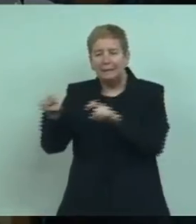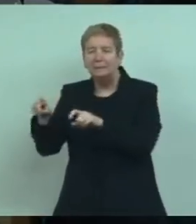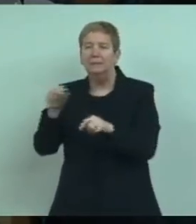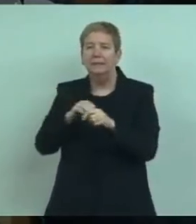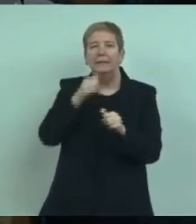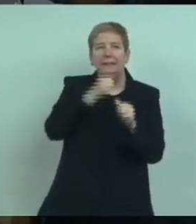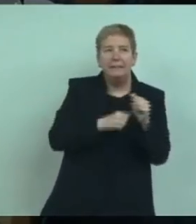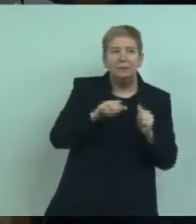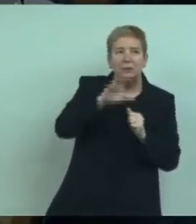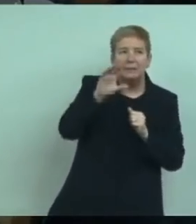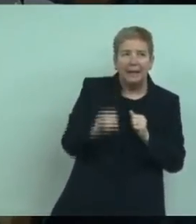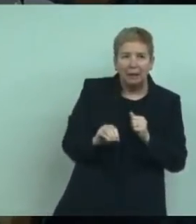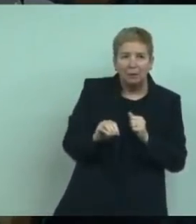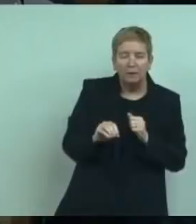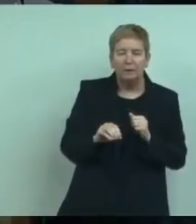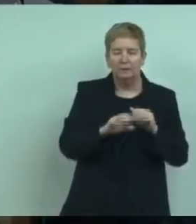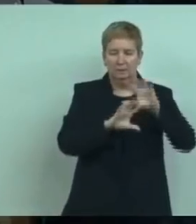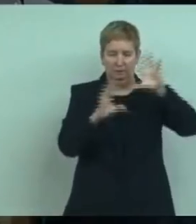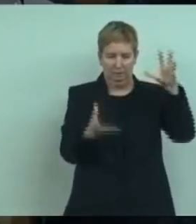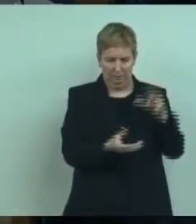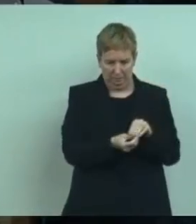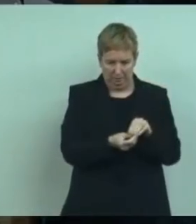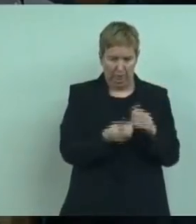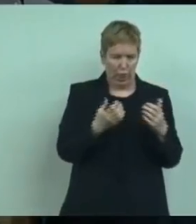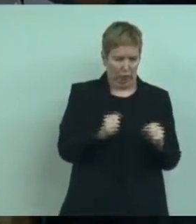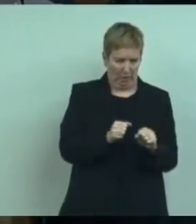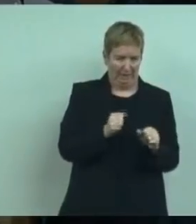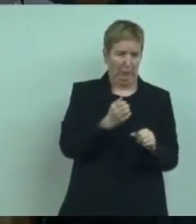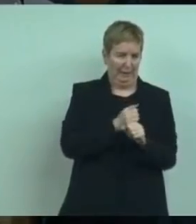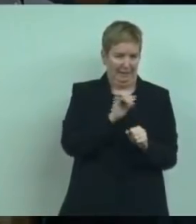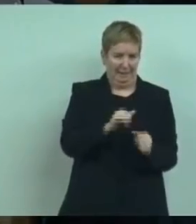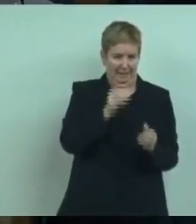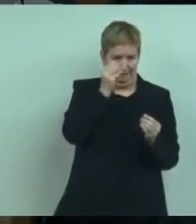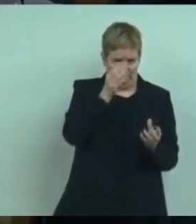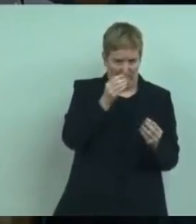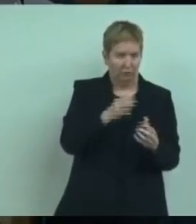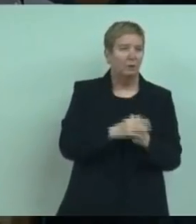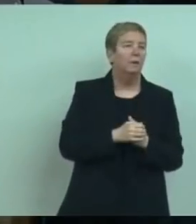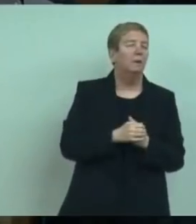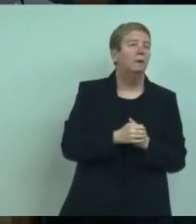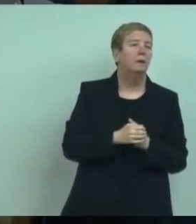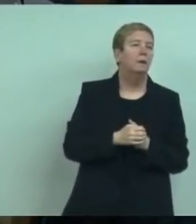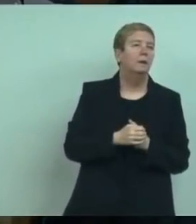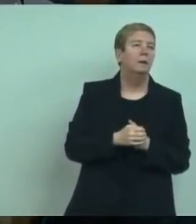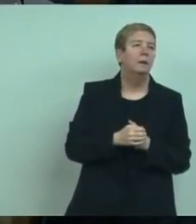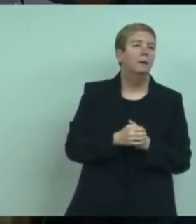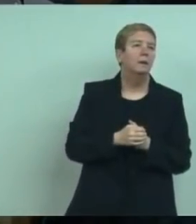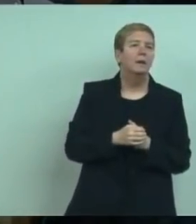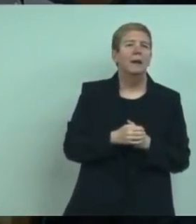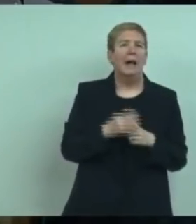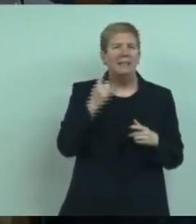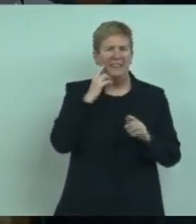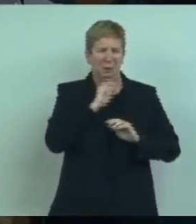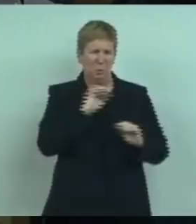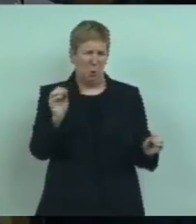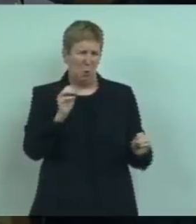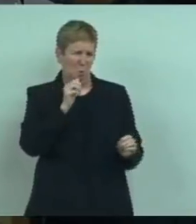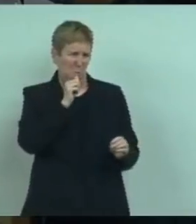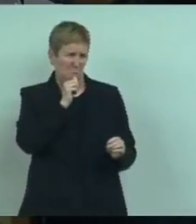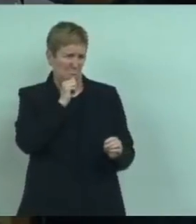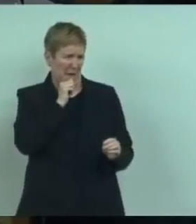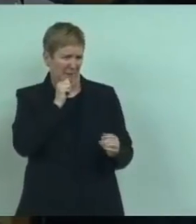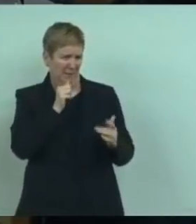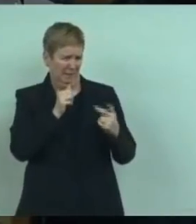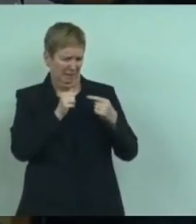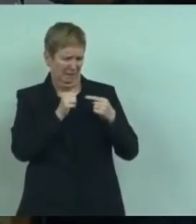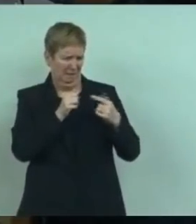but we've been told the state isn't tracking that information. There shouldn't be any privacy concern there because we're not looking for any